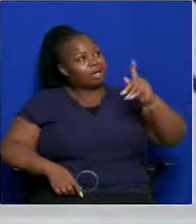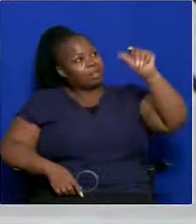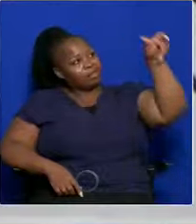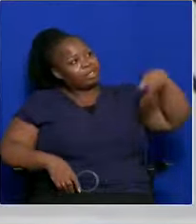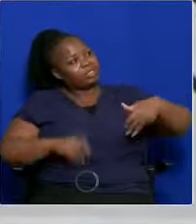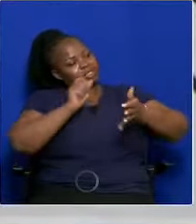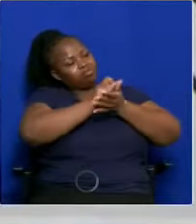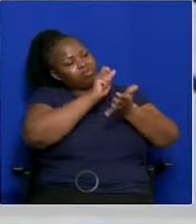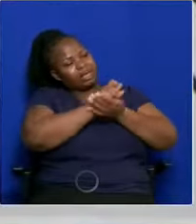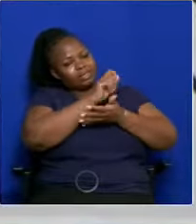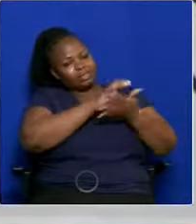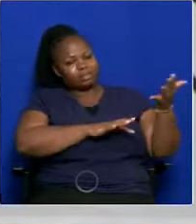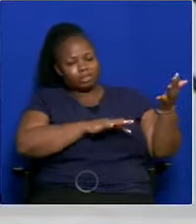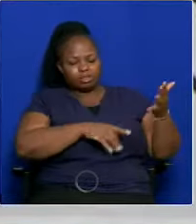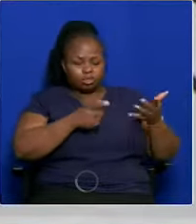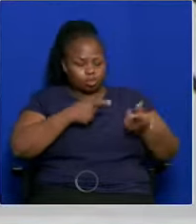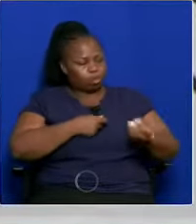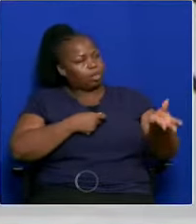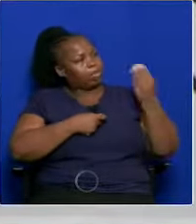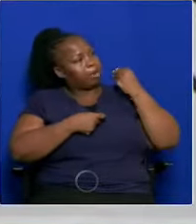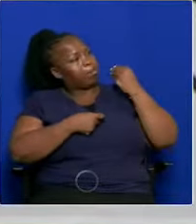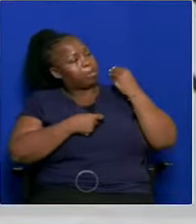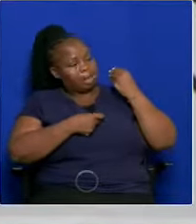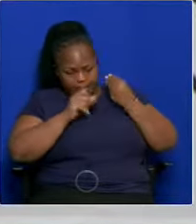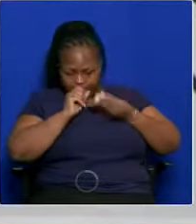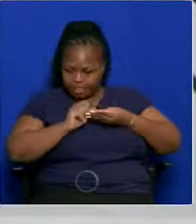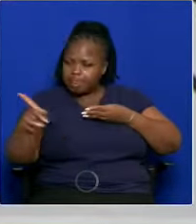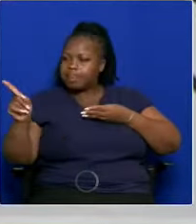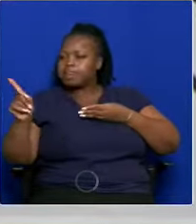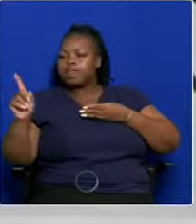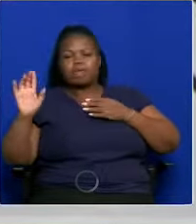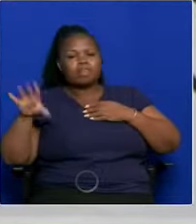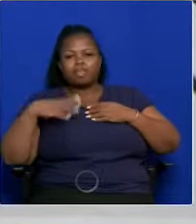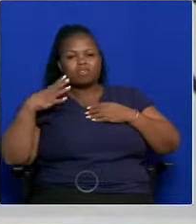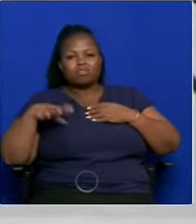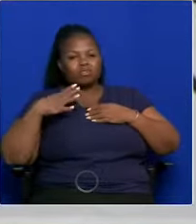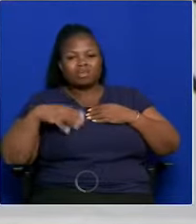just forwarding it for somebody to see. So I don't see